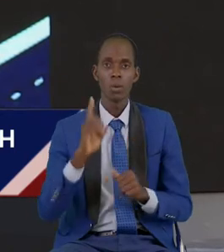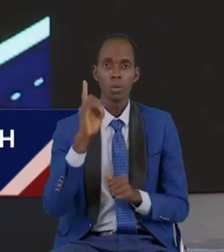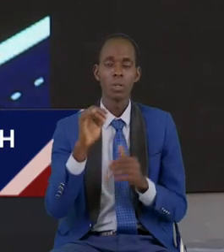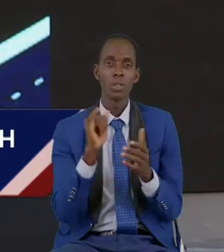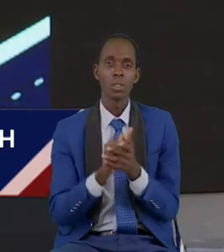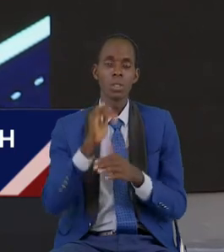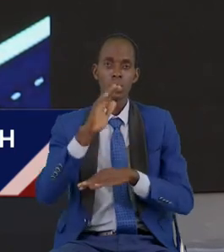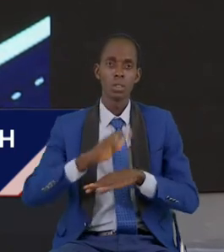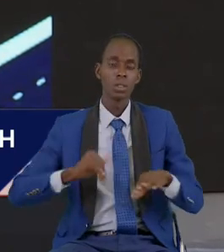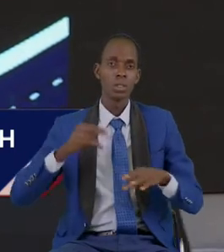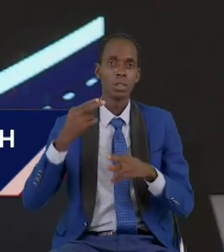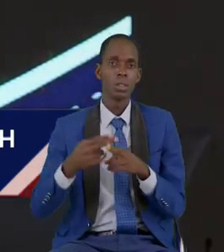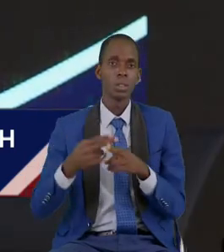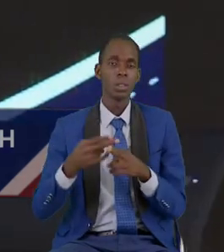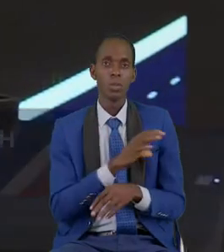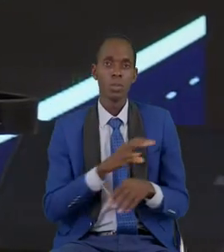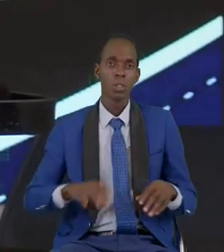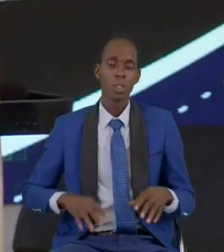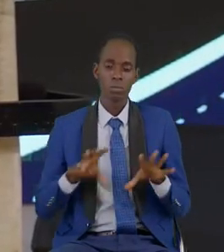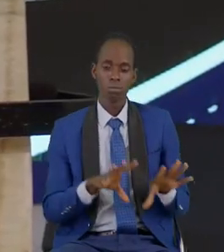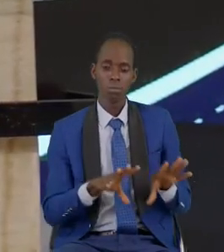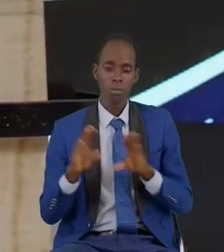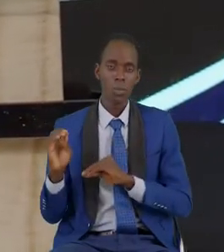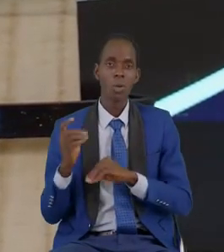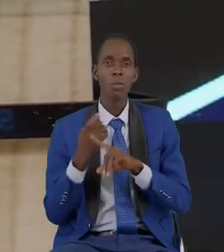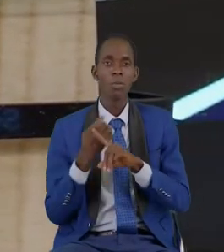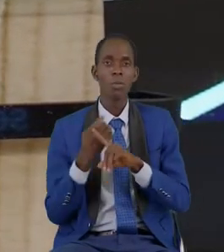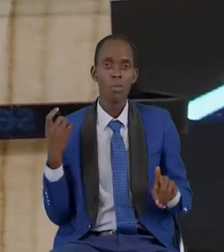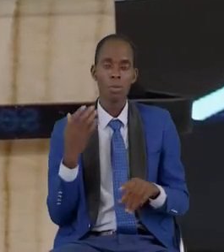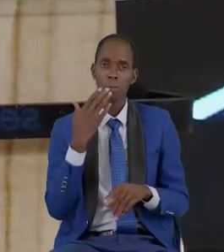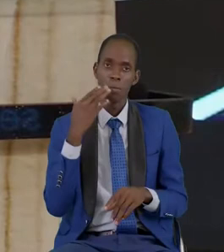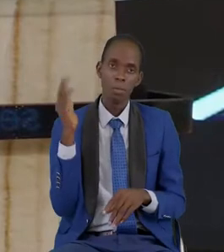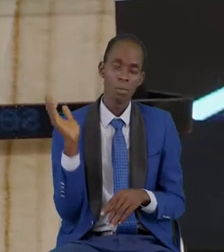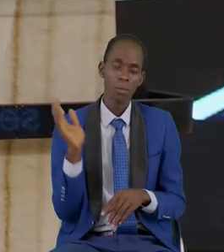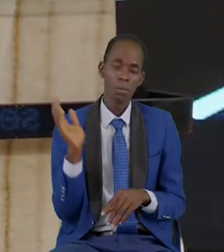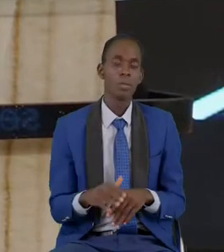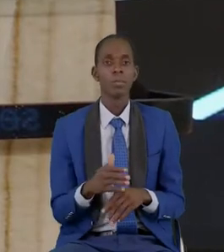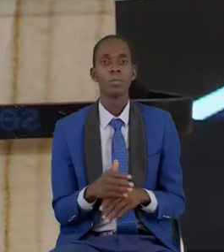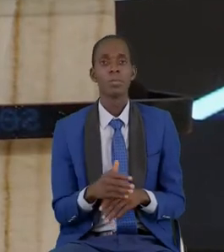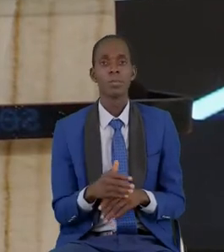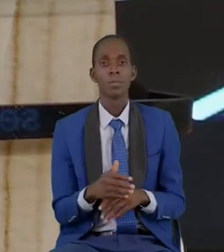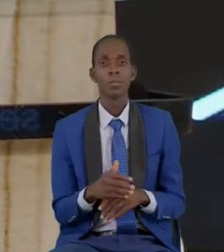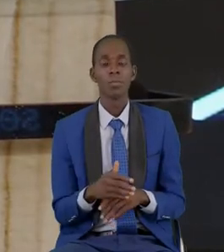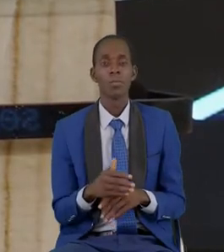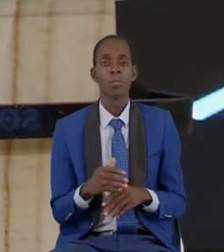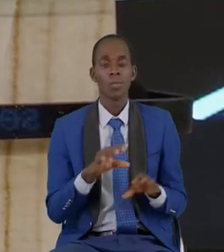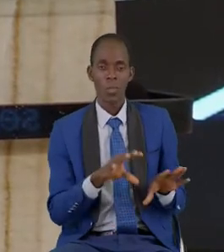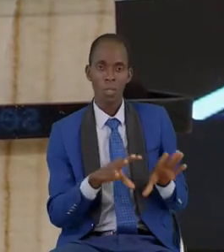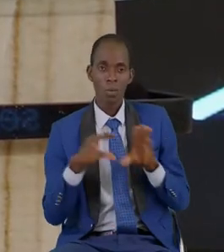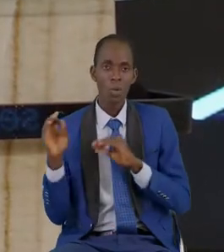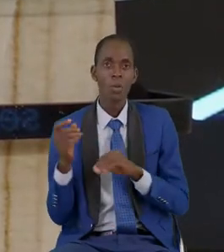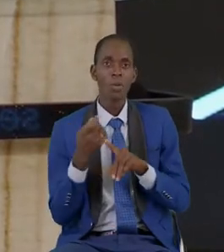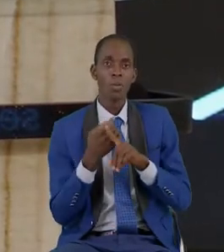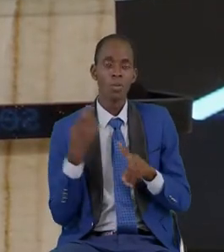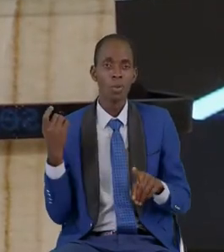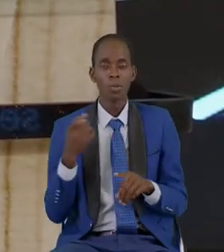name of Christ depart from iniquity, depart from